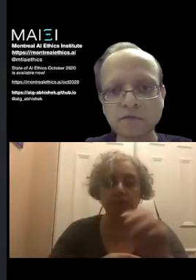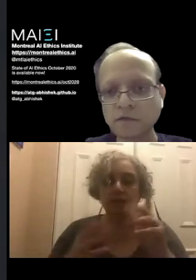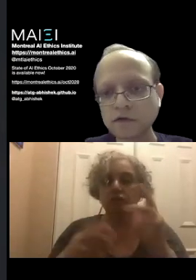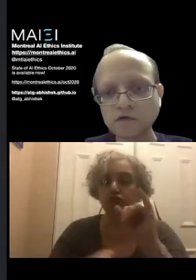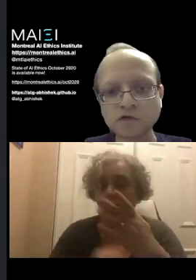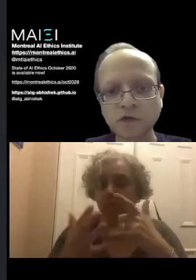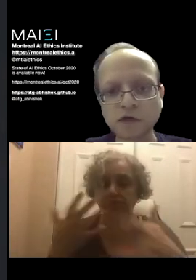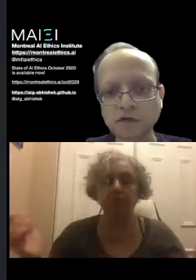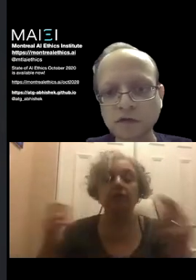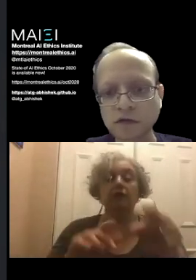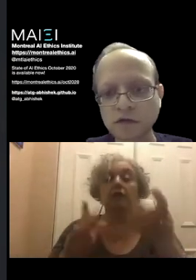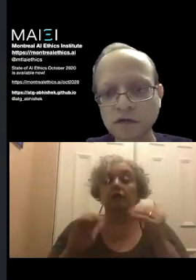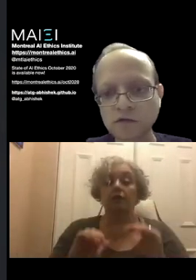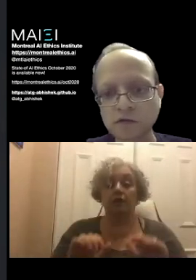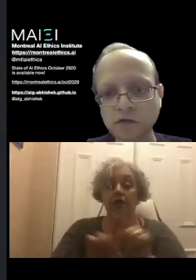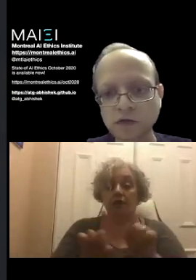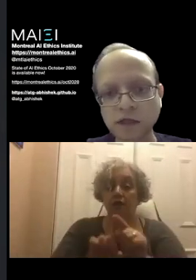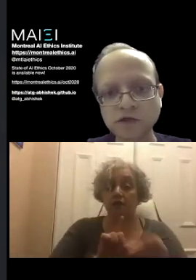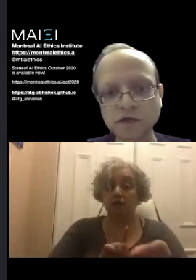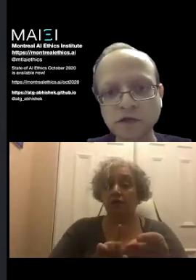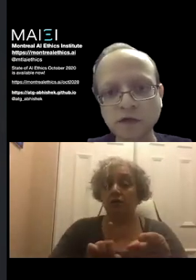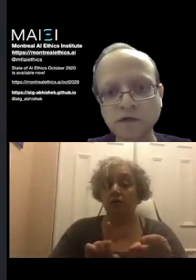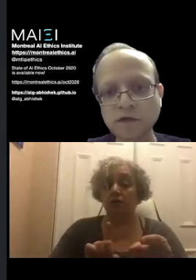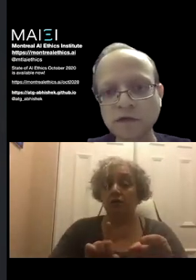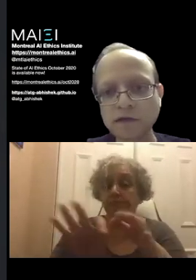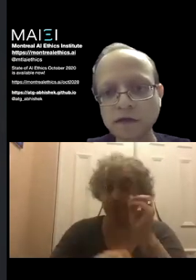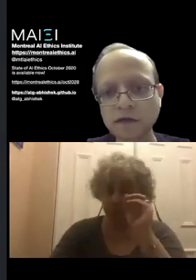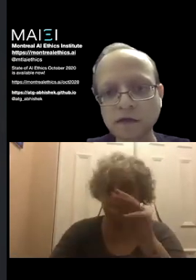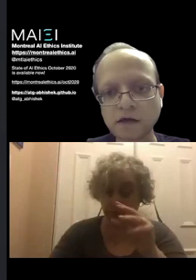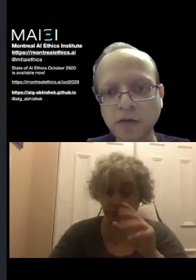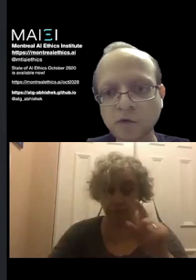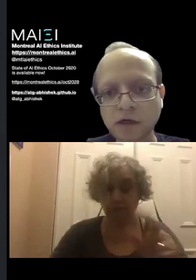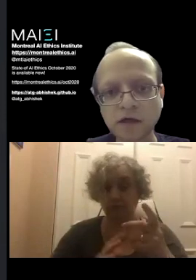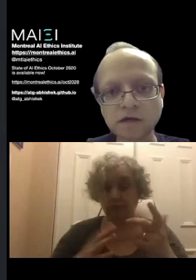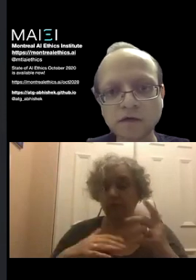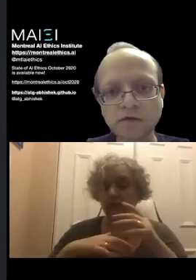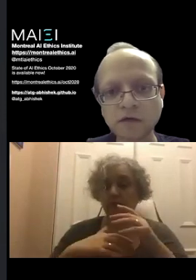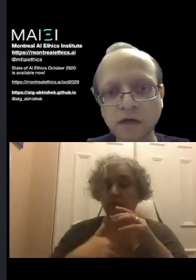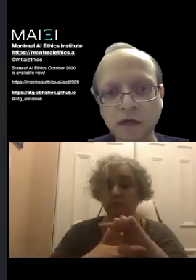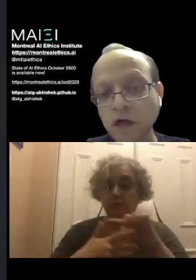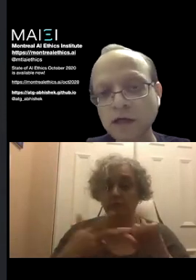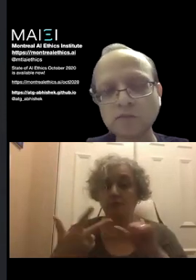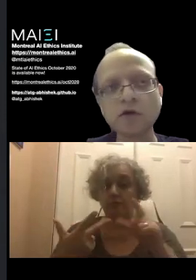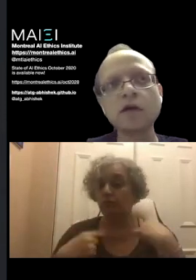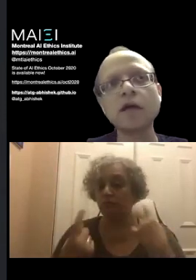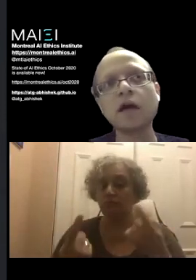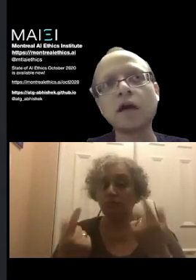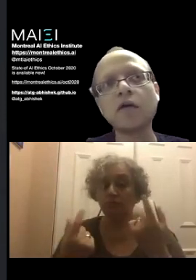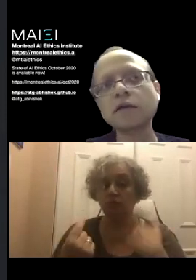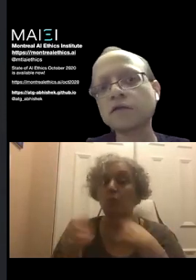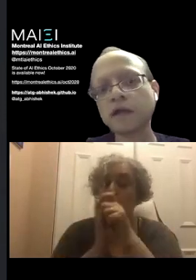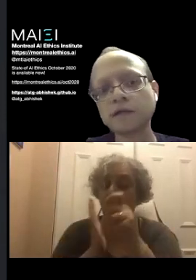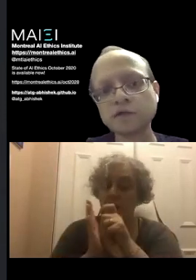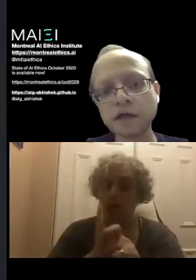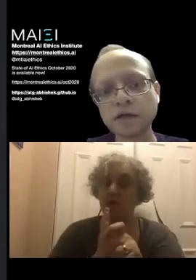And then, just wanted to give a quick mention about some of the things that I'm working on. So I'm writing a book